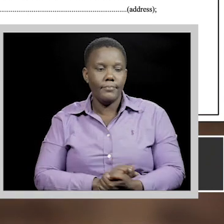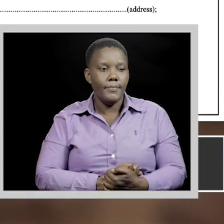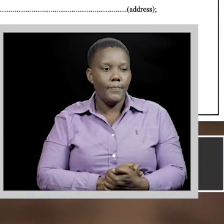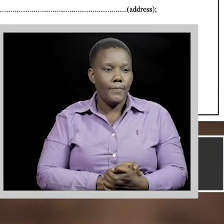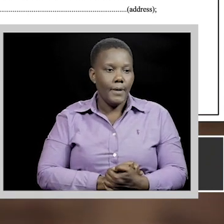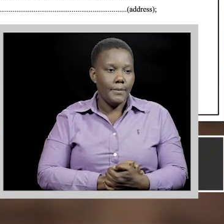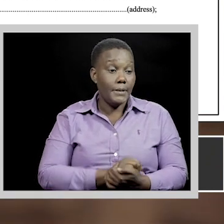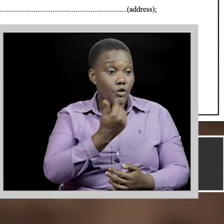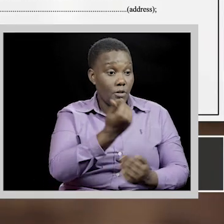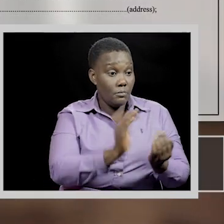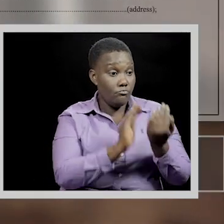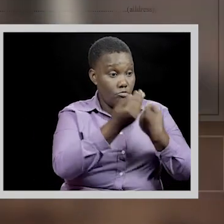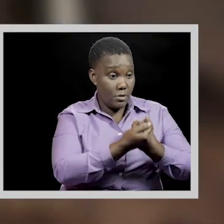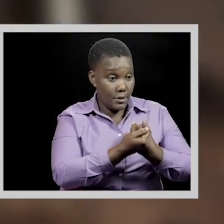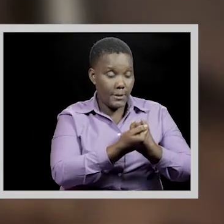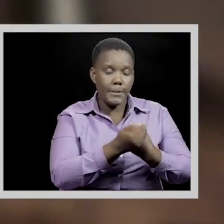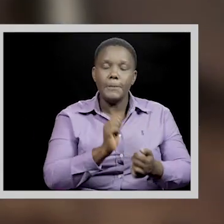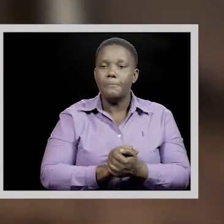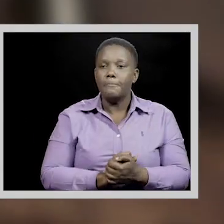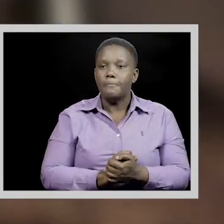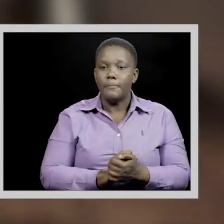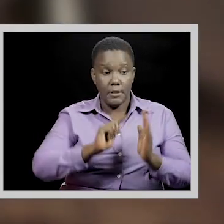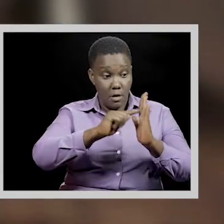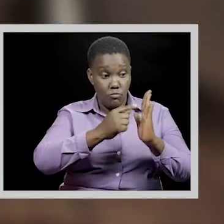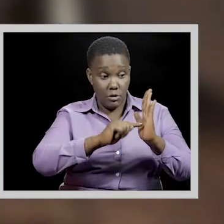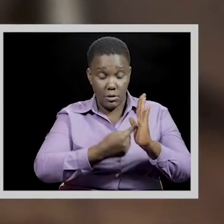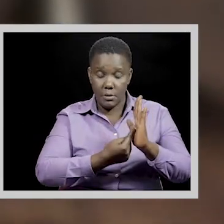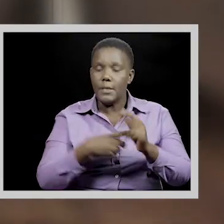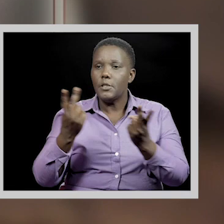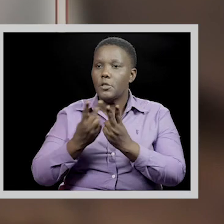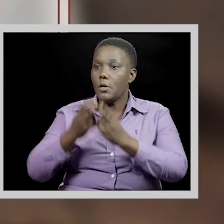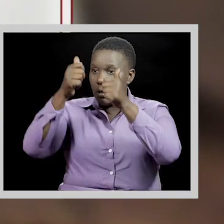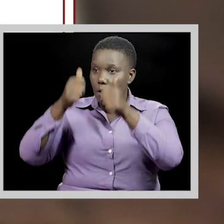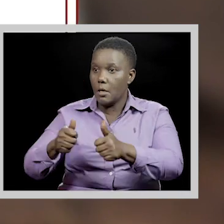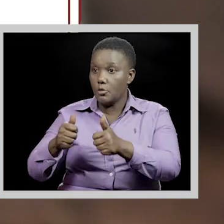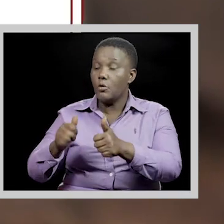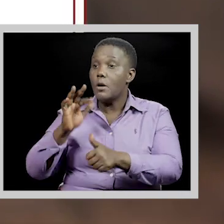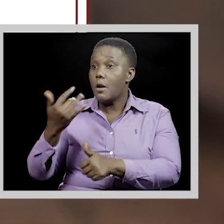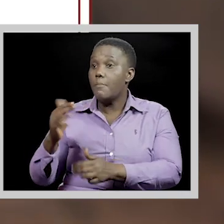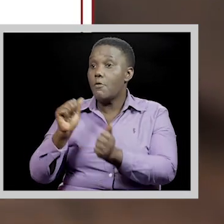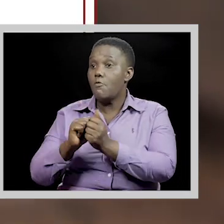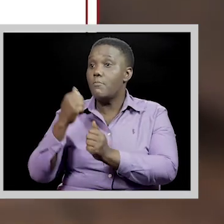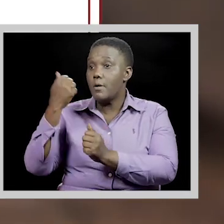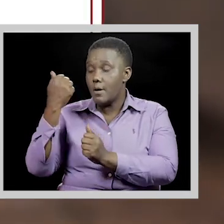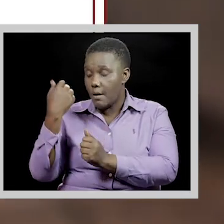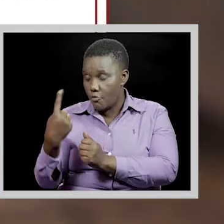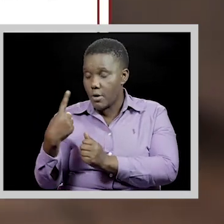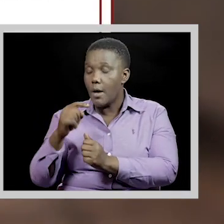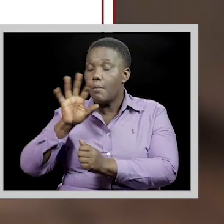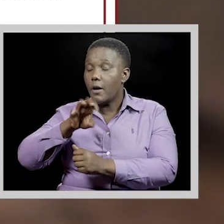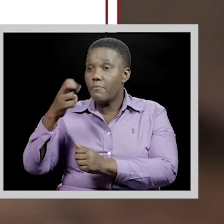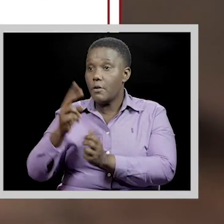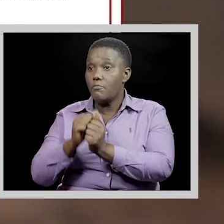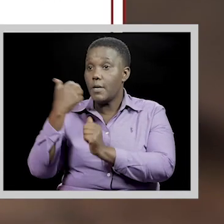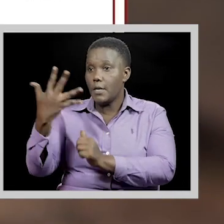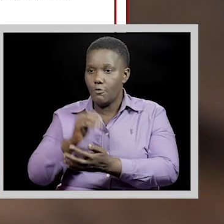Rules. Child Protection Applications. The Child Protection Regulations Government Notice No. 11 of